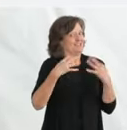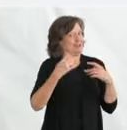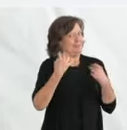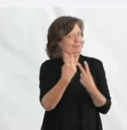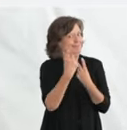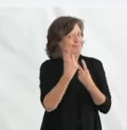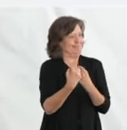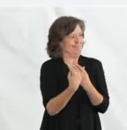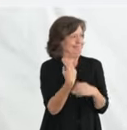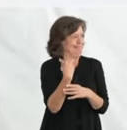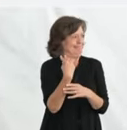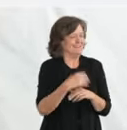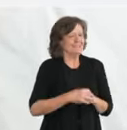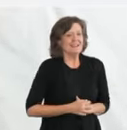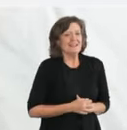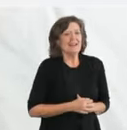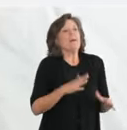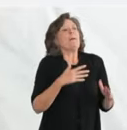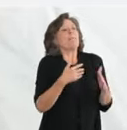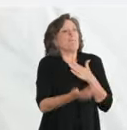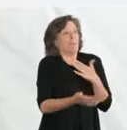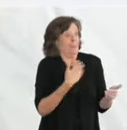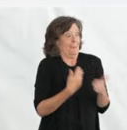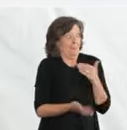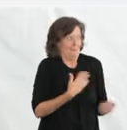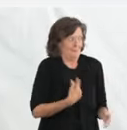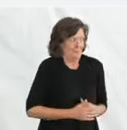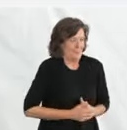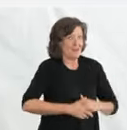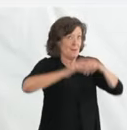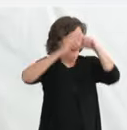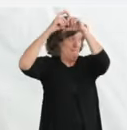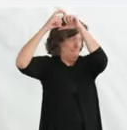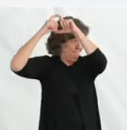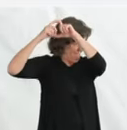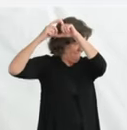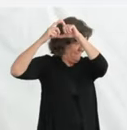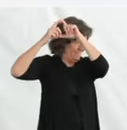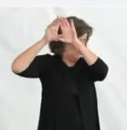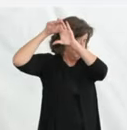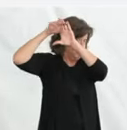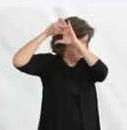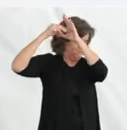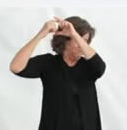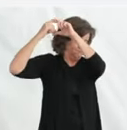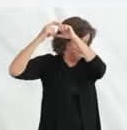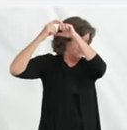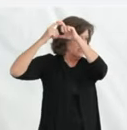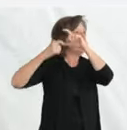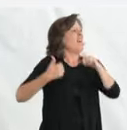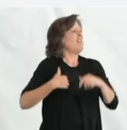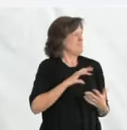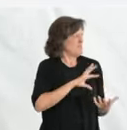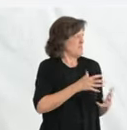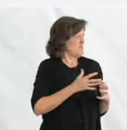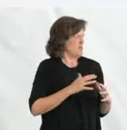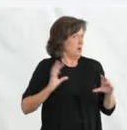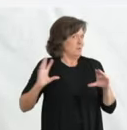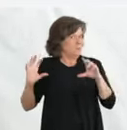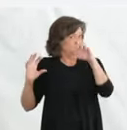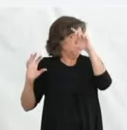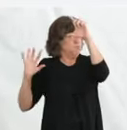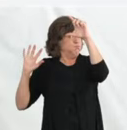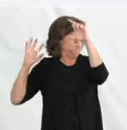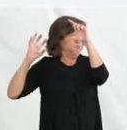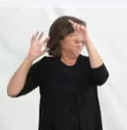The blob starts coming out of the rectangular-shaped windows in the back, and it plops into the